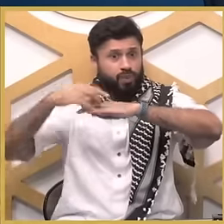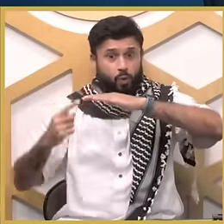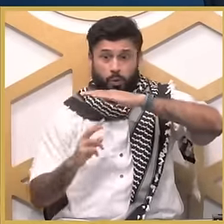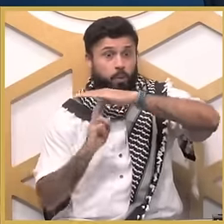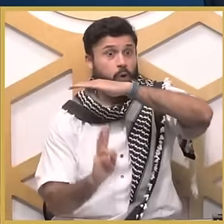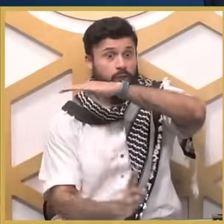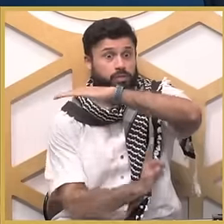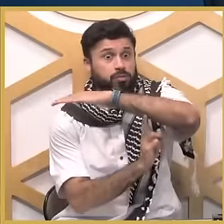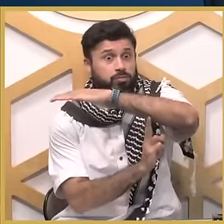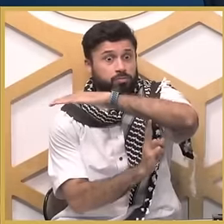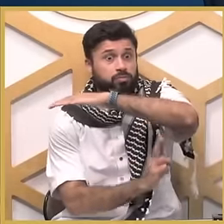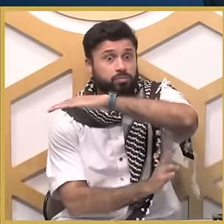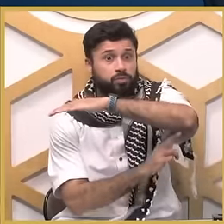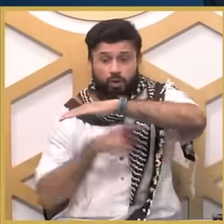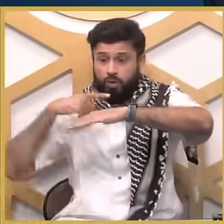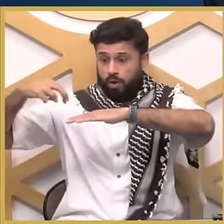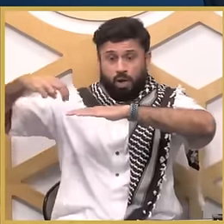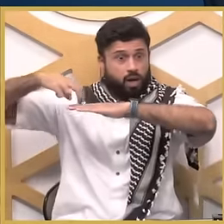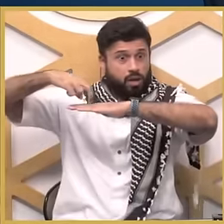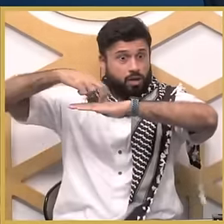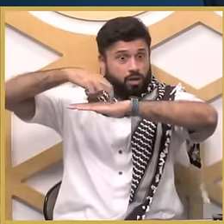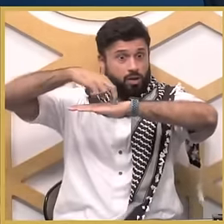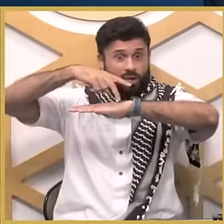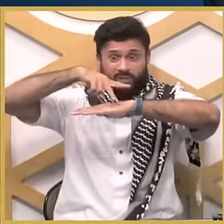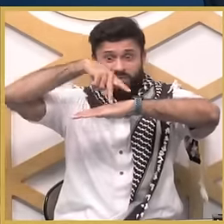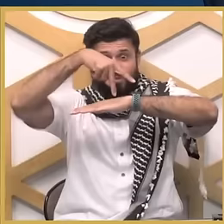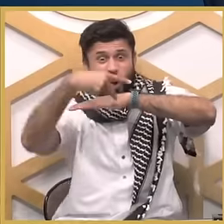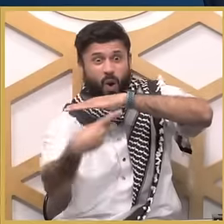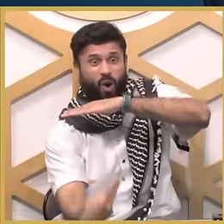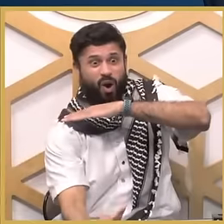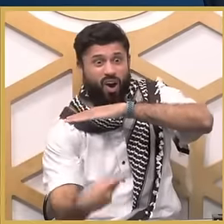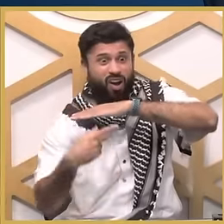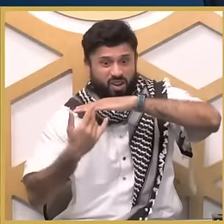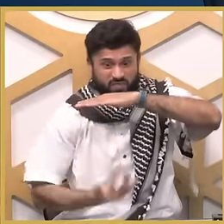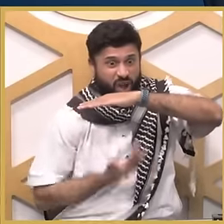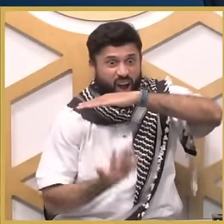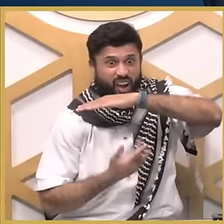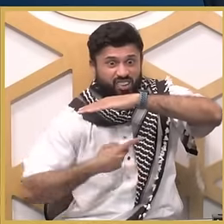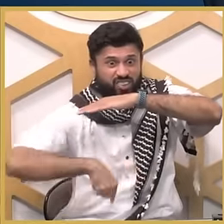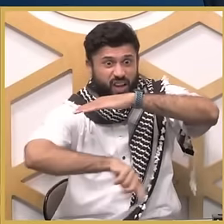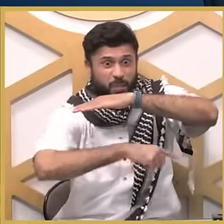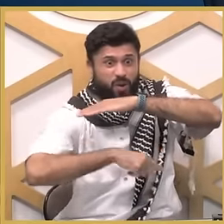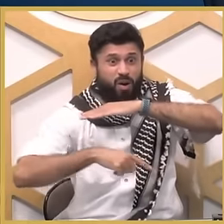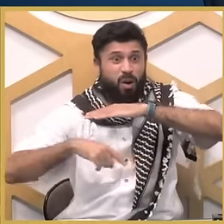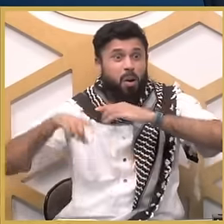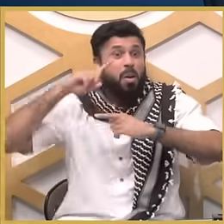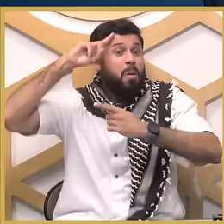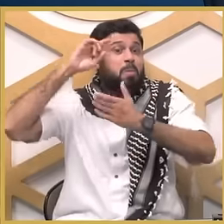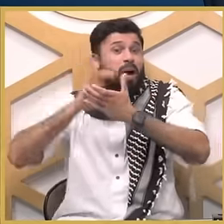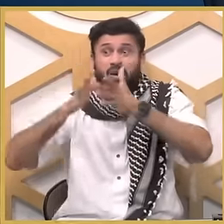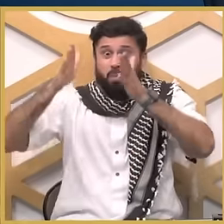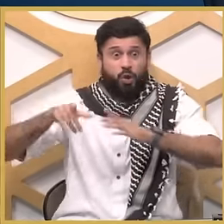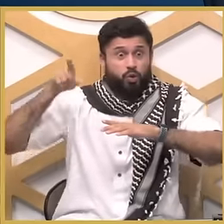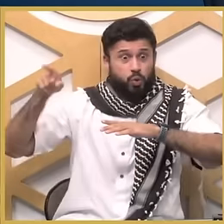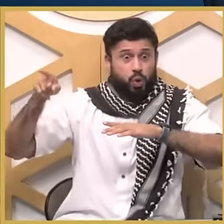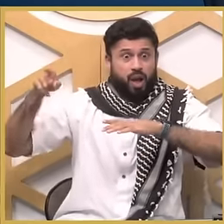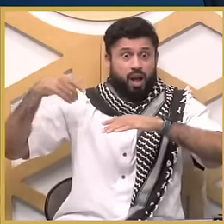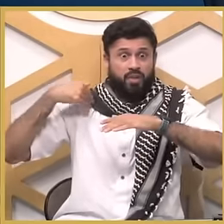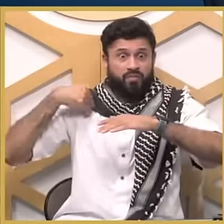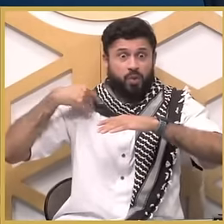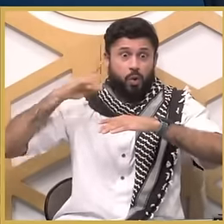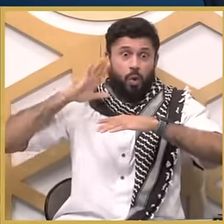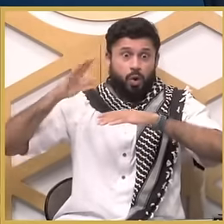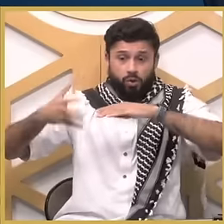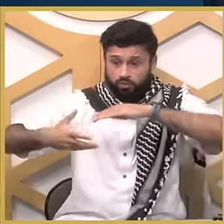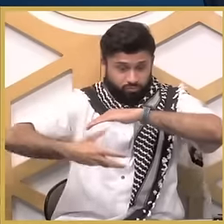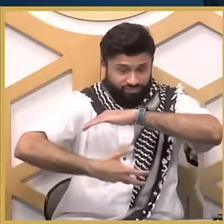Jahannam. The question is that, do they go into Jahannam literally? Well, Hadith of Nabi Sallallahu Alaihi Wasallam says, yes, they do. And Allah subhanahu wa ta'ala will shield these believers